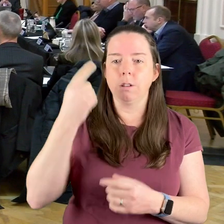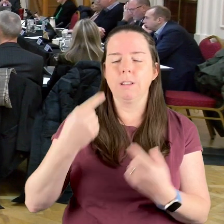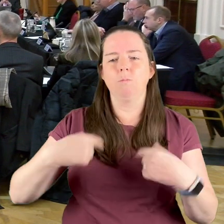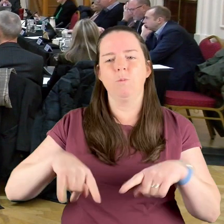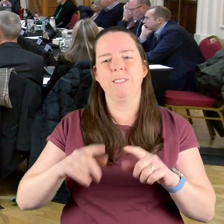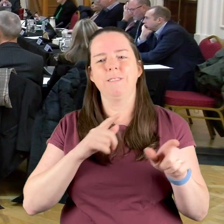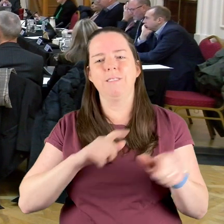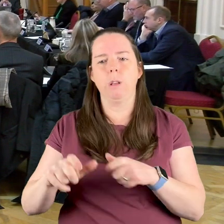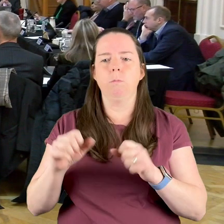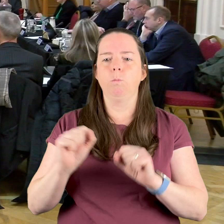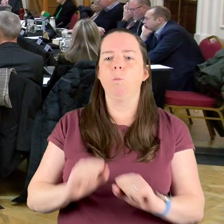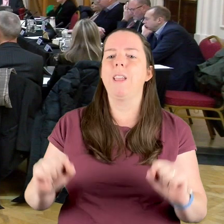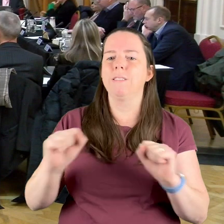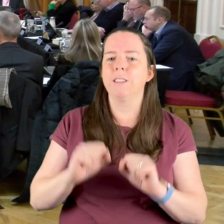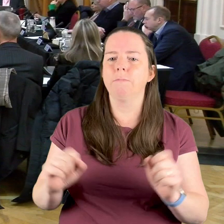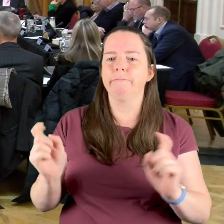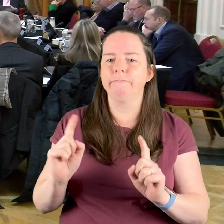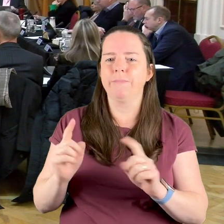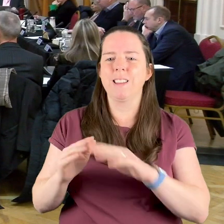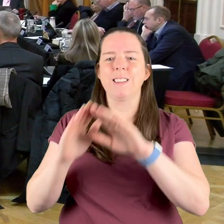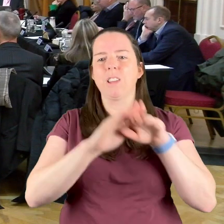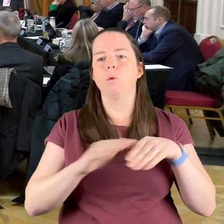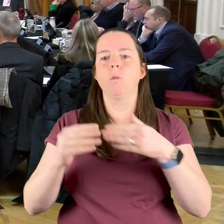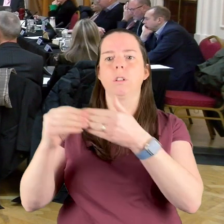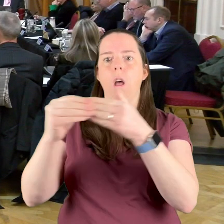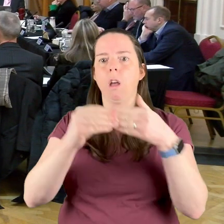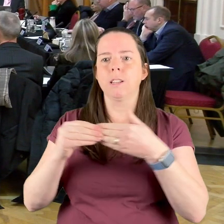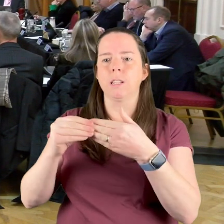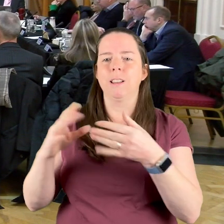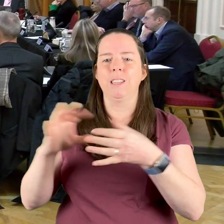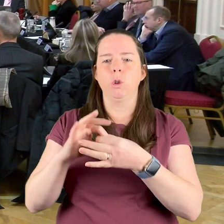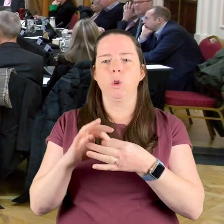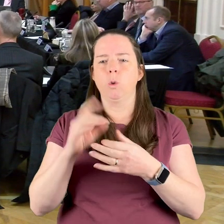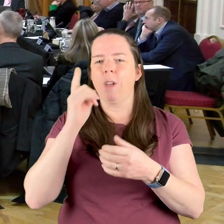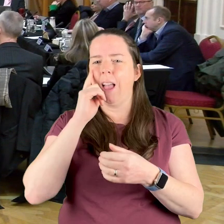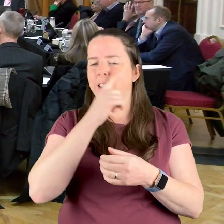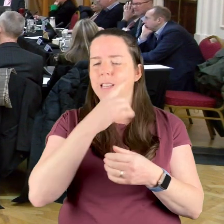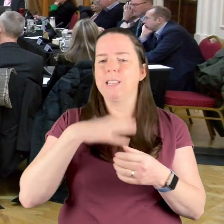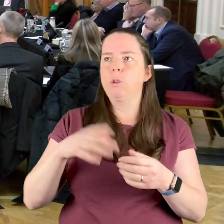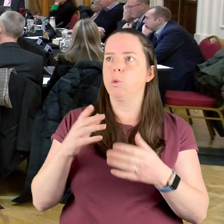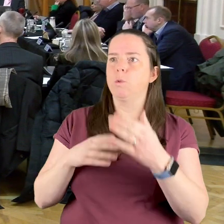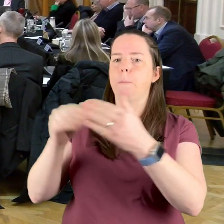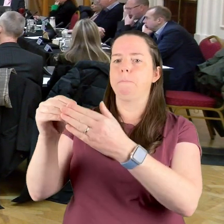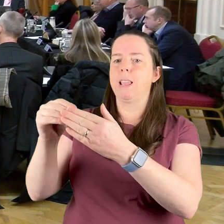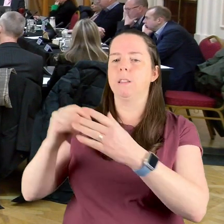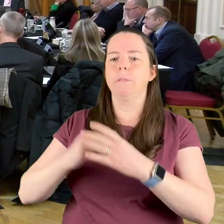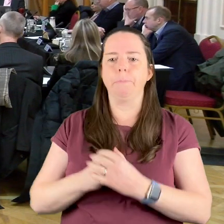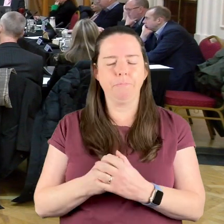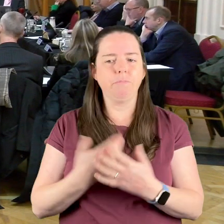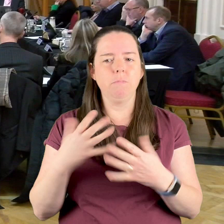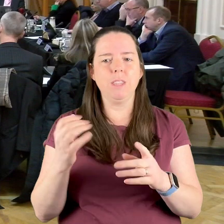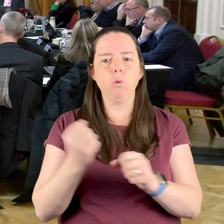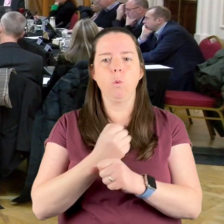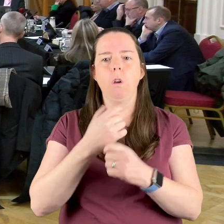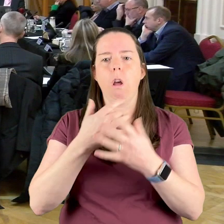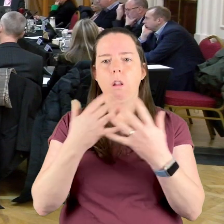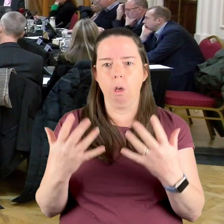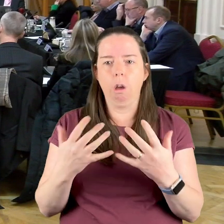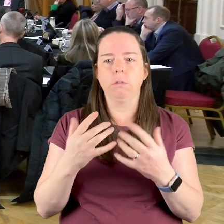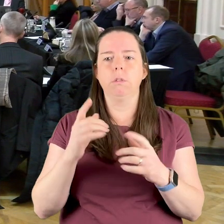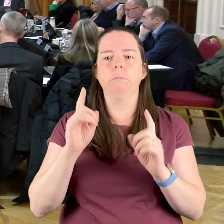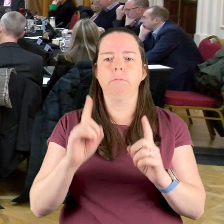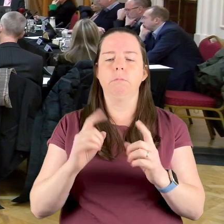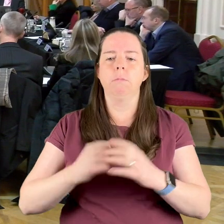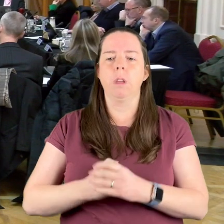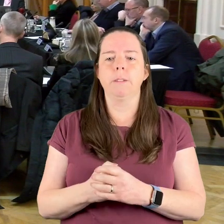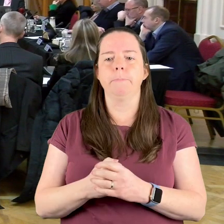Southwest London, we are still waiting for more national guidance in terms of some of the evidence we need to submit. We've done a lot with Orkindin, Orkindin